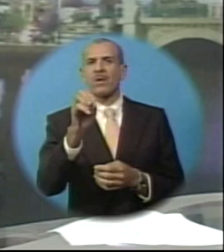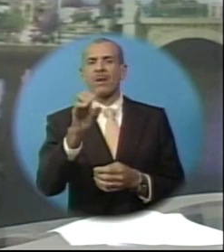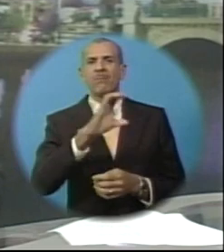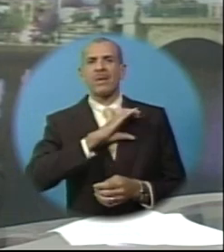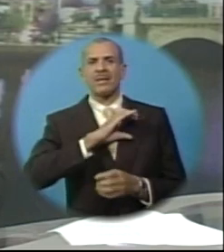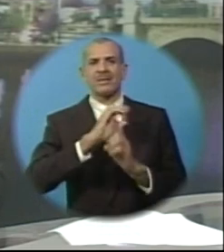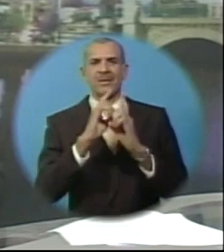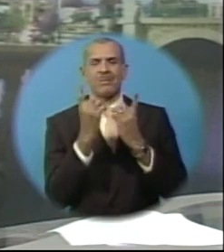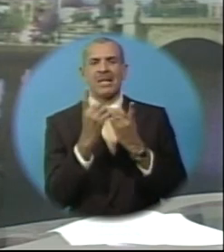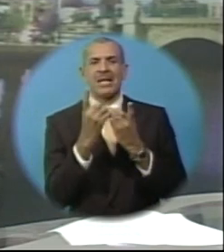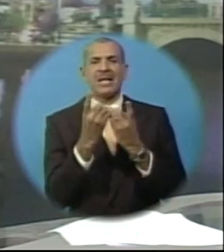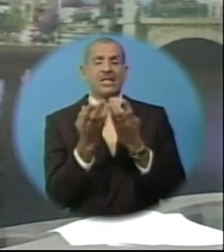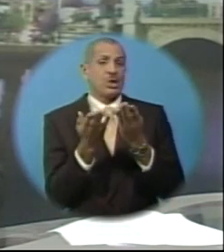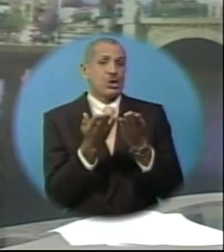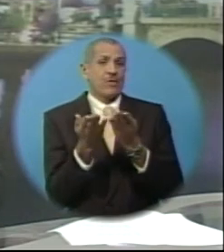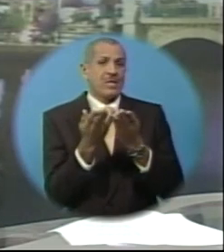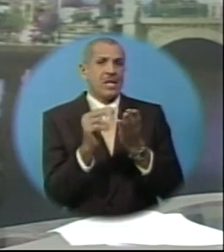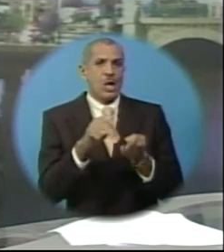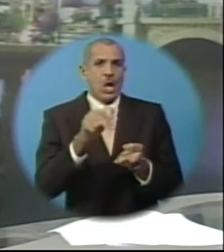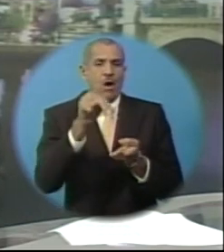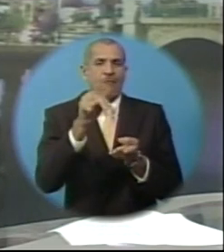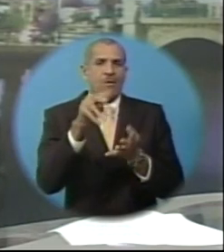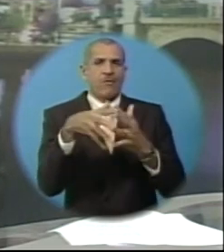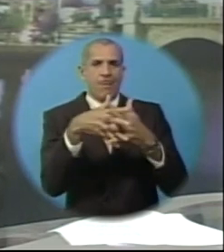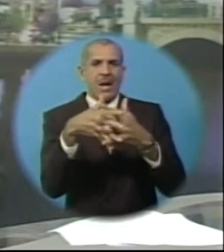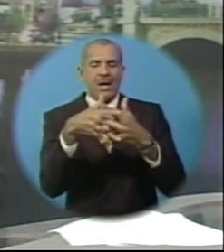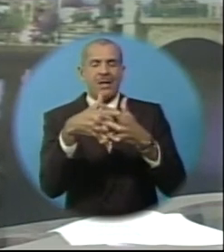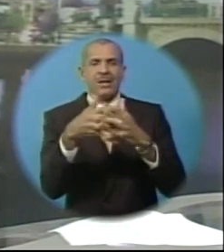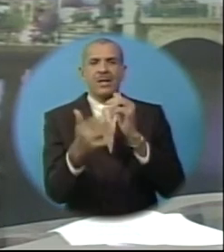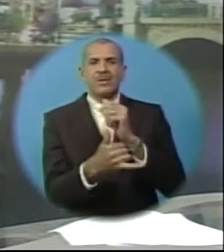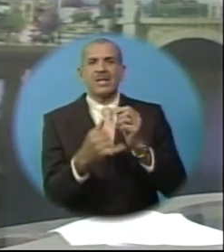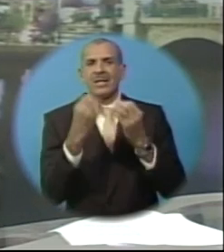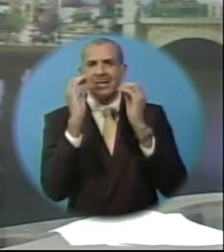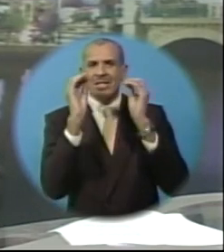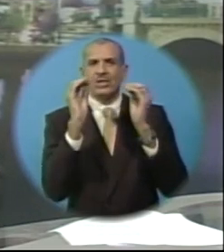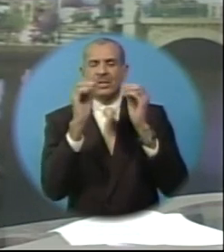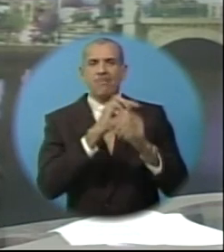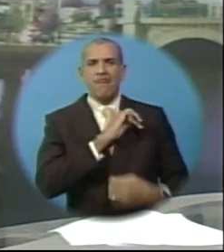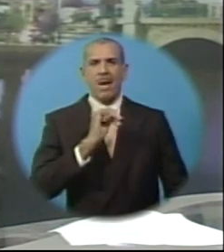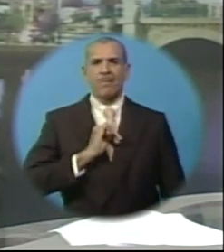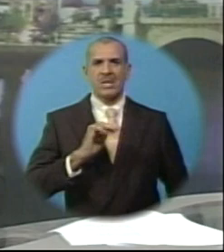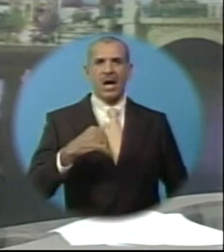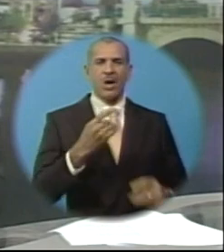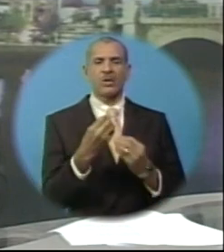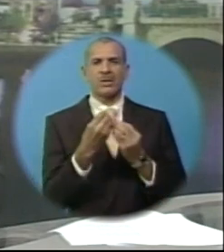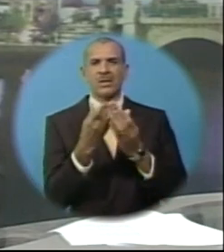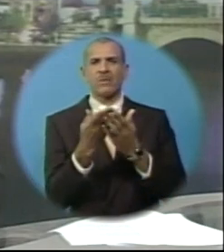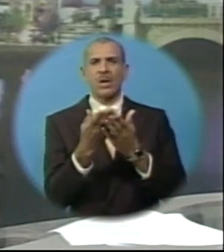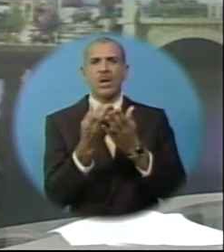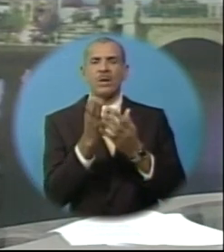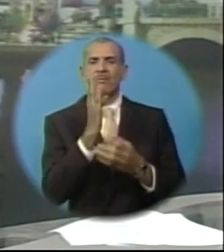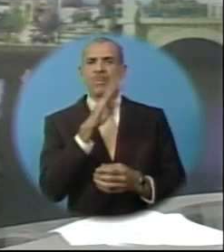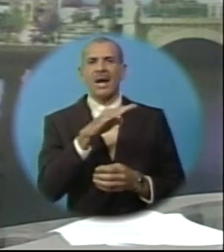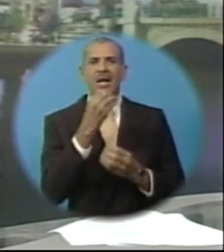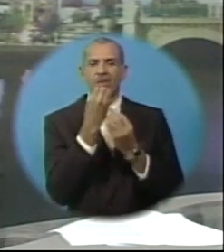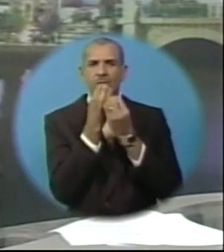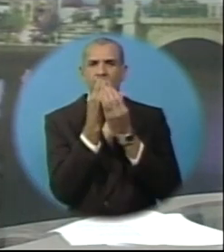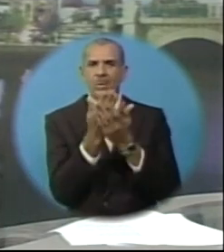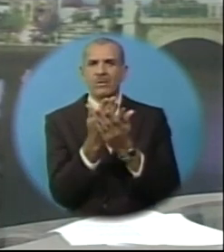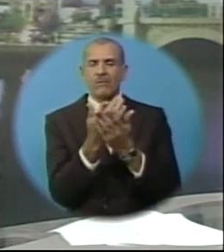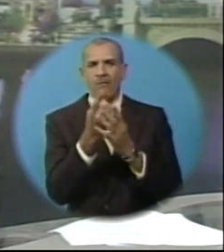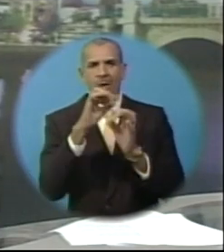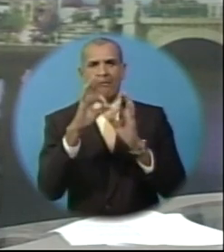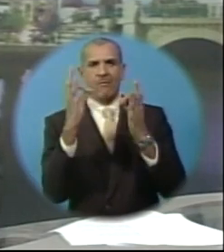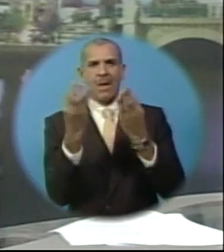municipal police service in that North American country that formally teaches its members how to deliver the worst kind of news a family